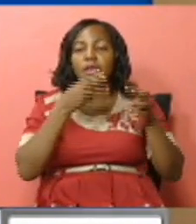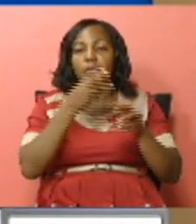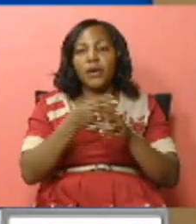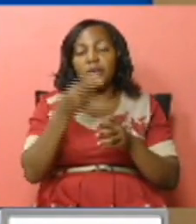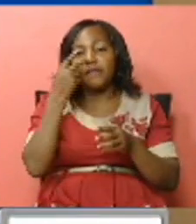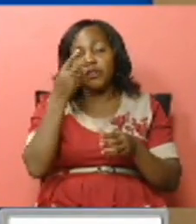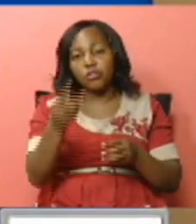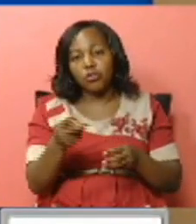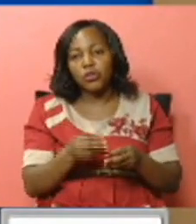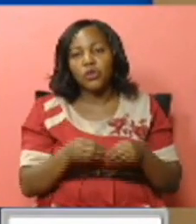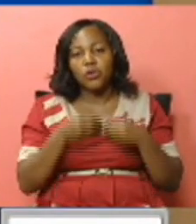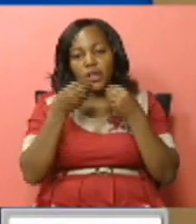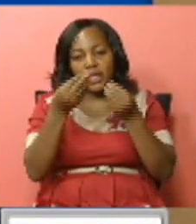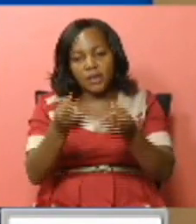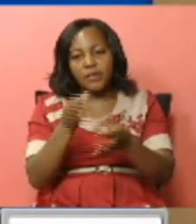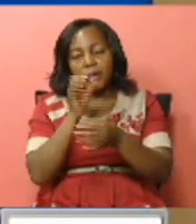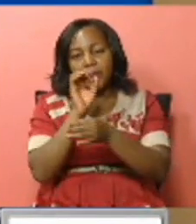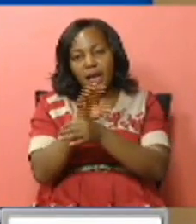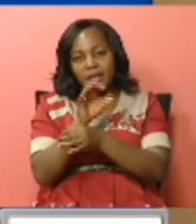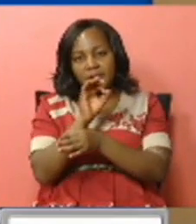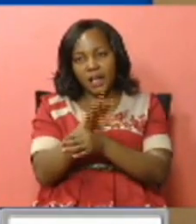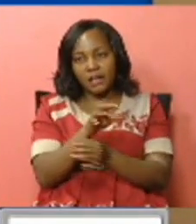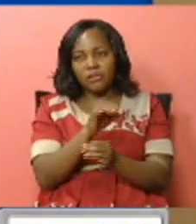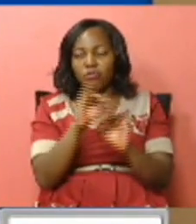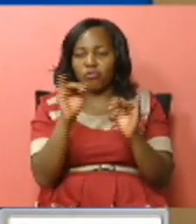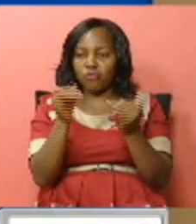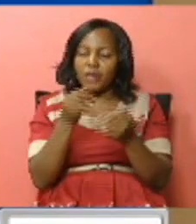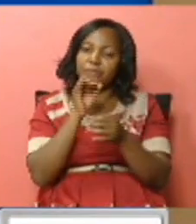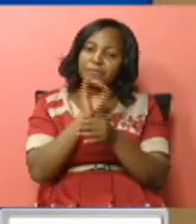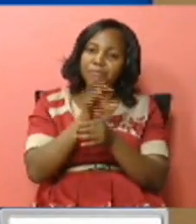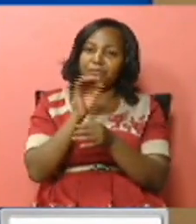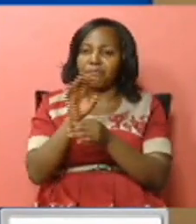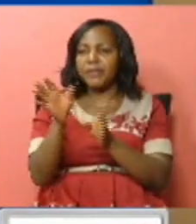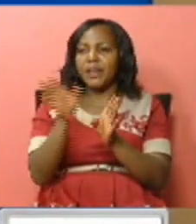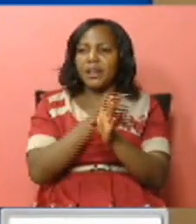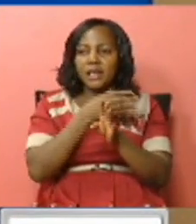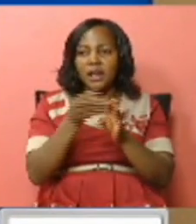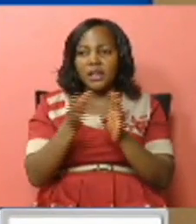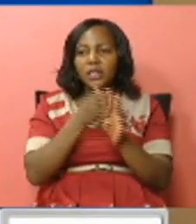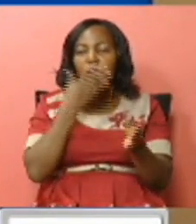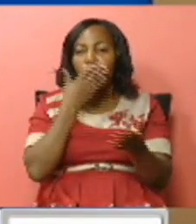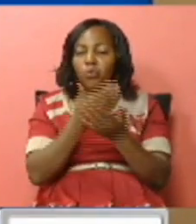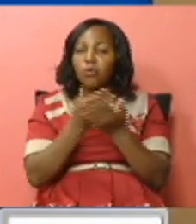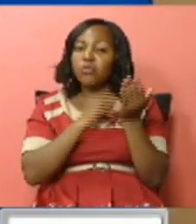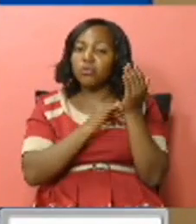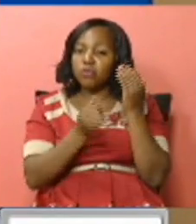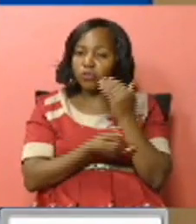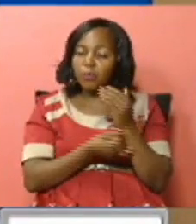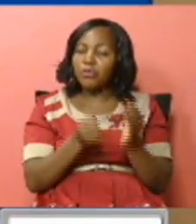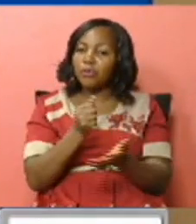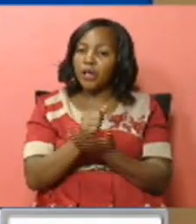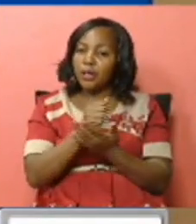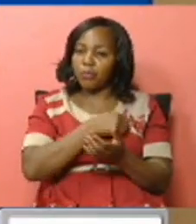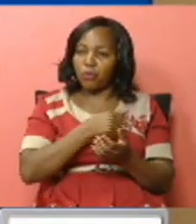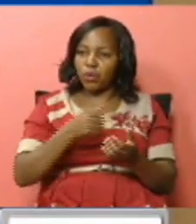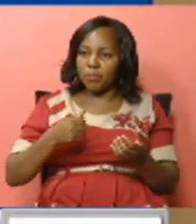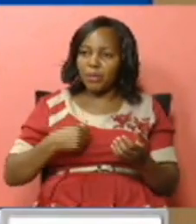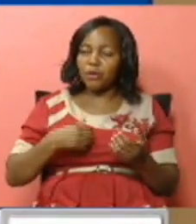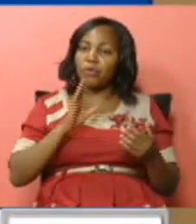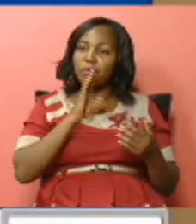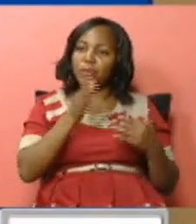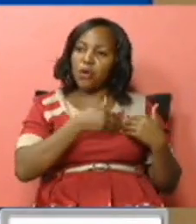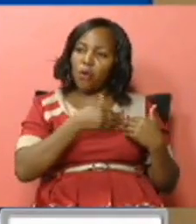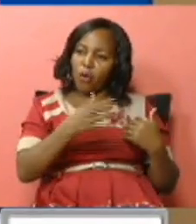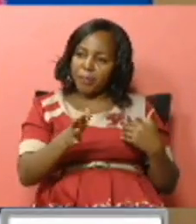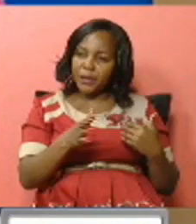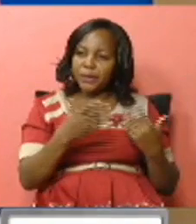see counselors to speak to them. And these counselors have been doing a good job to get the women just to speak about the trauma, to ask